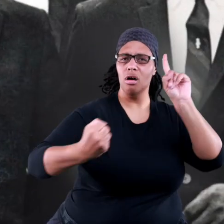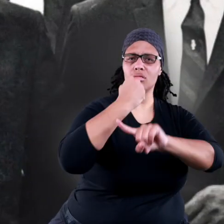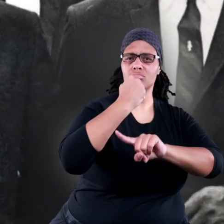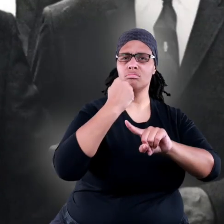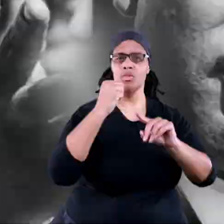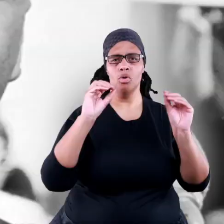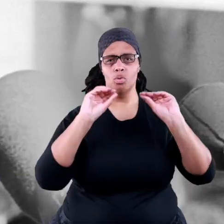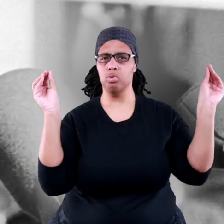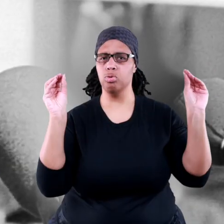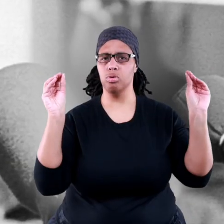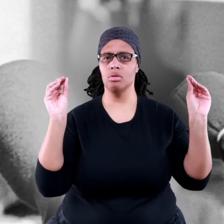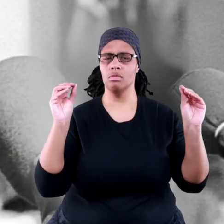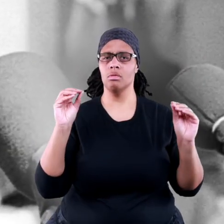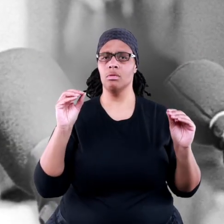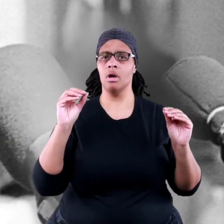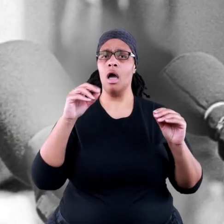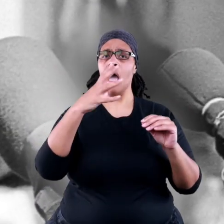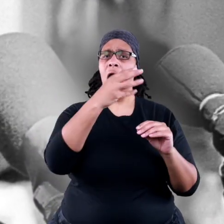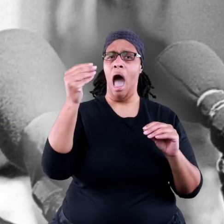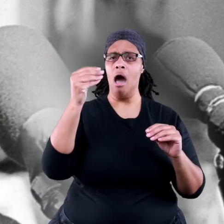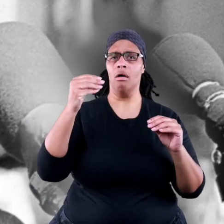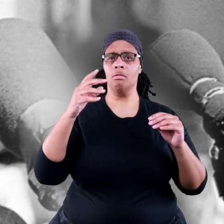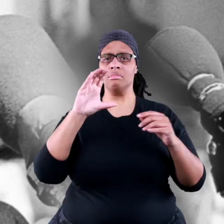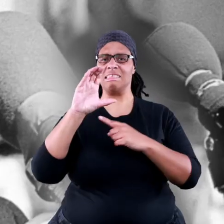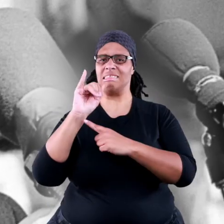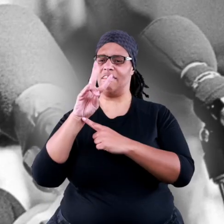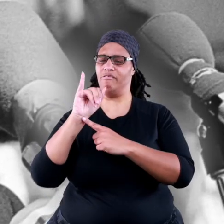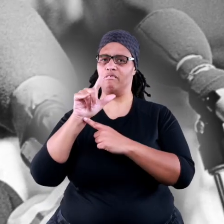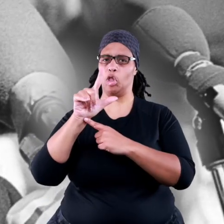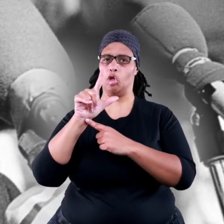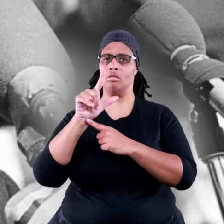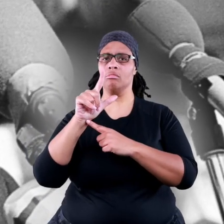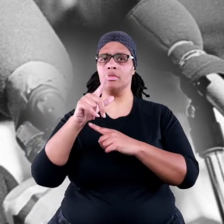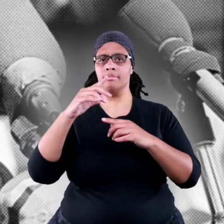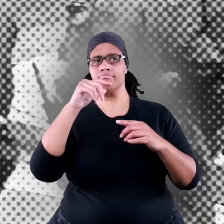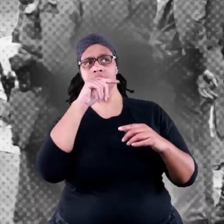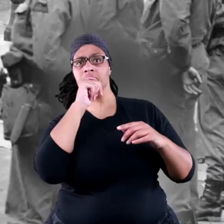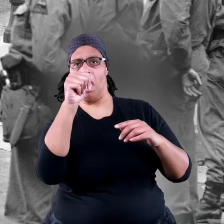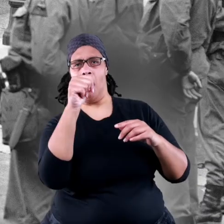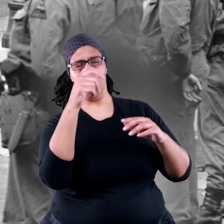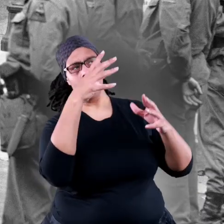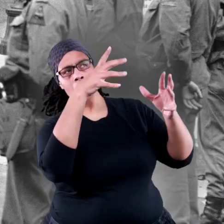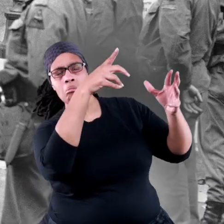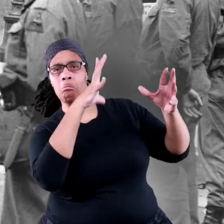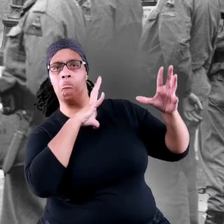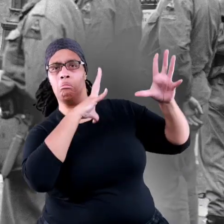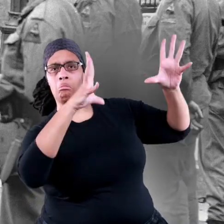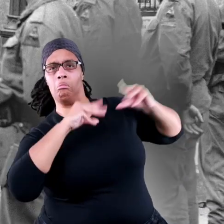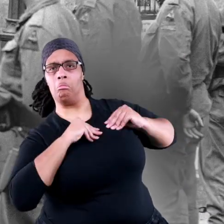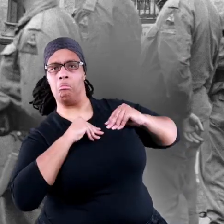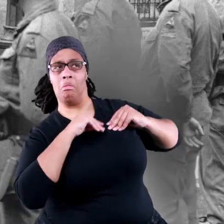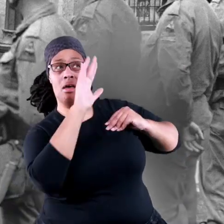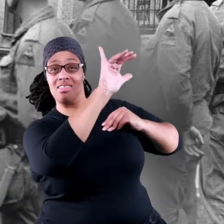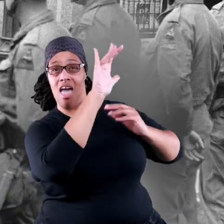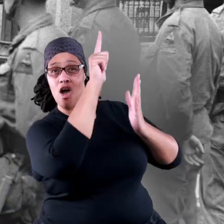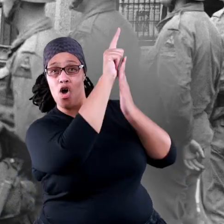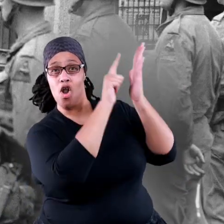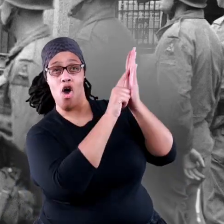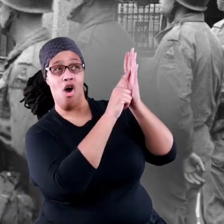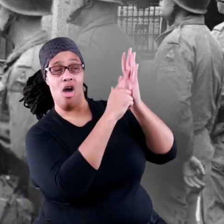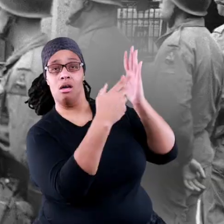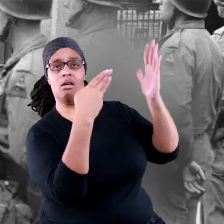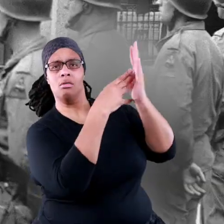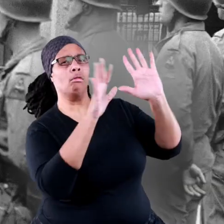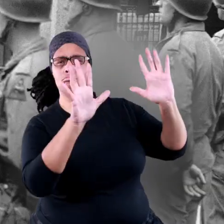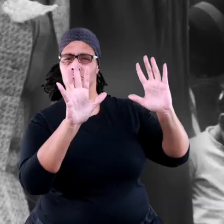through protest, nonviolence, and civil disobedience. Civil disobedience is when you refuse to obey a